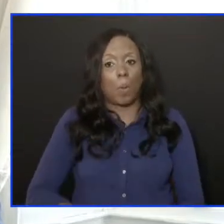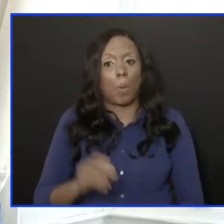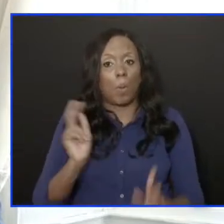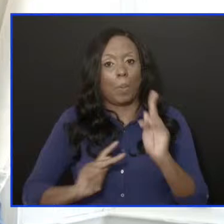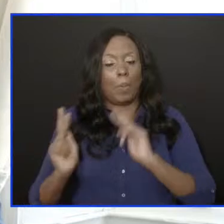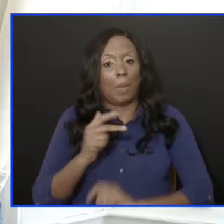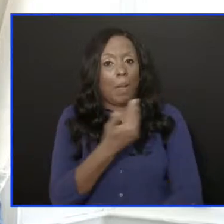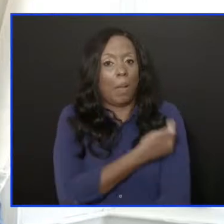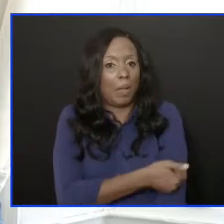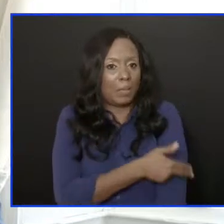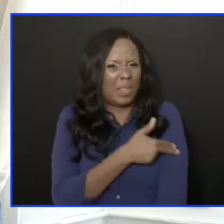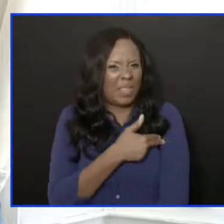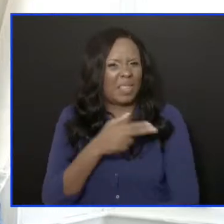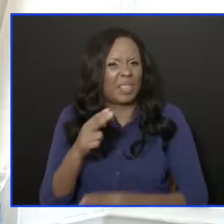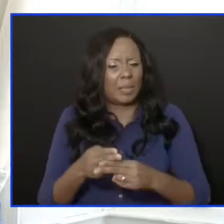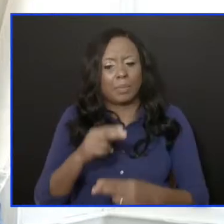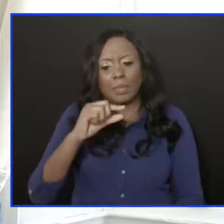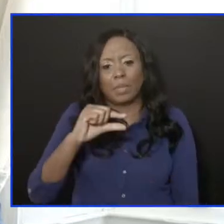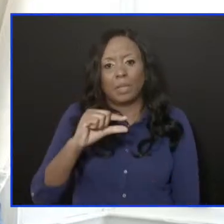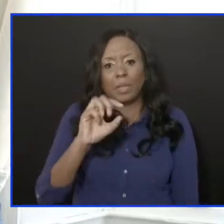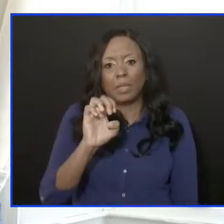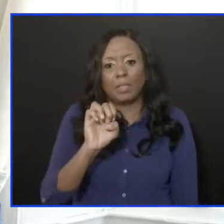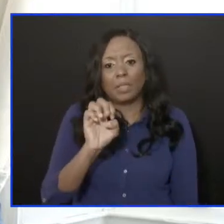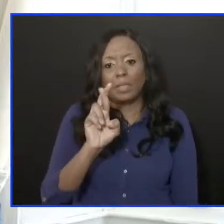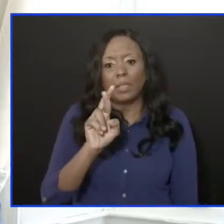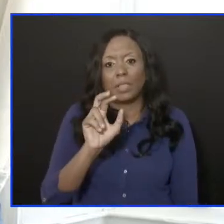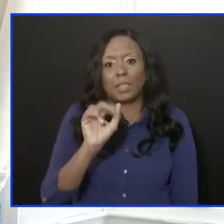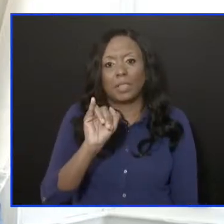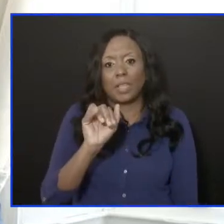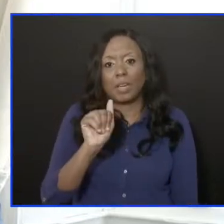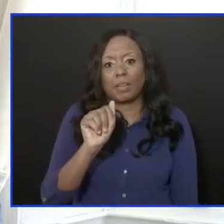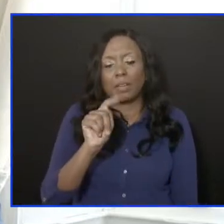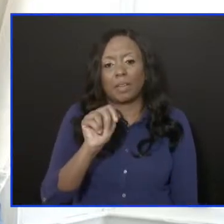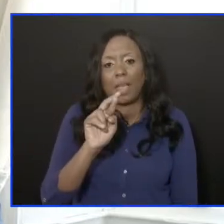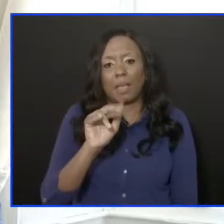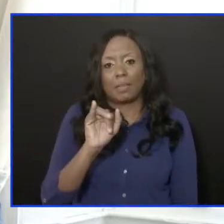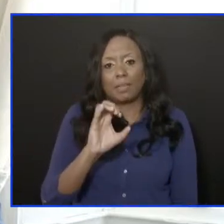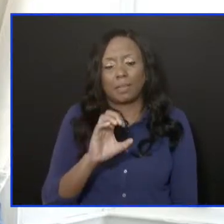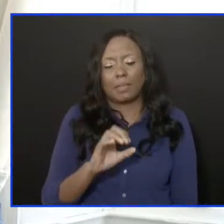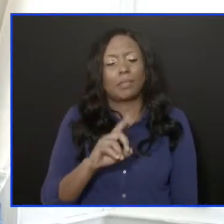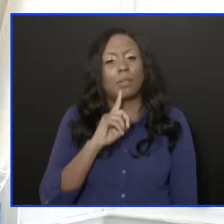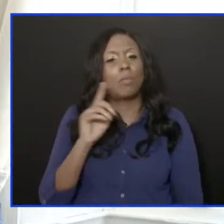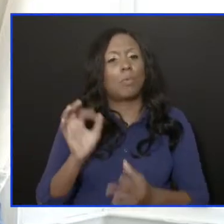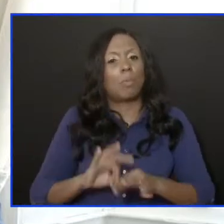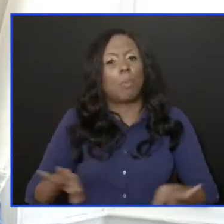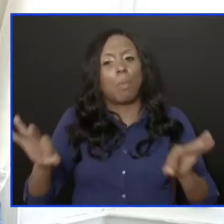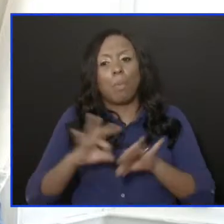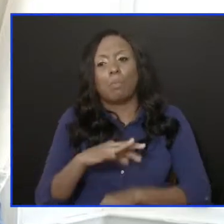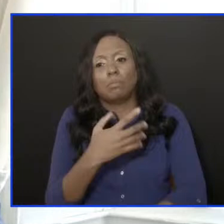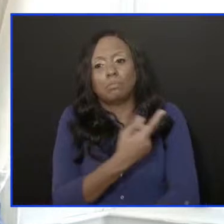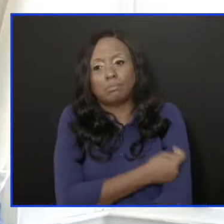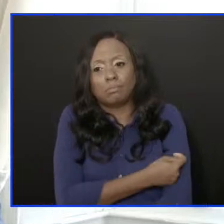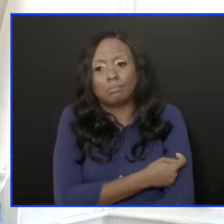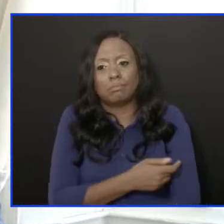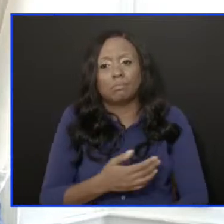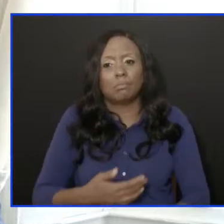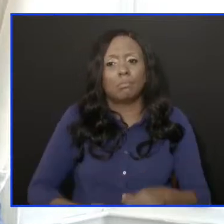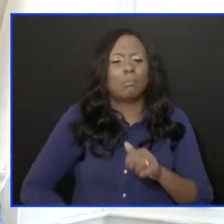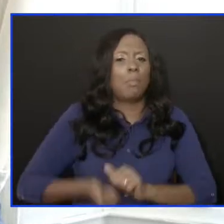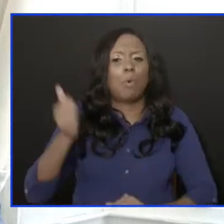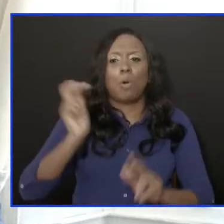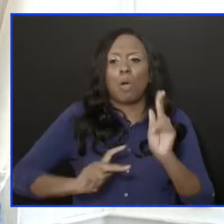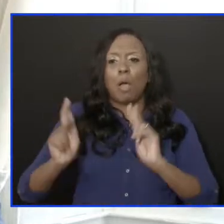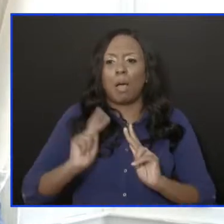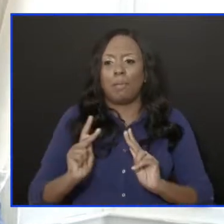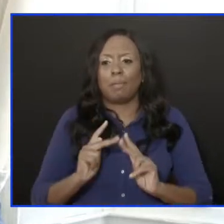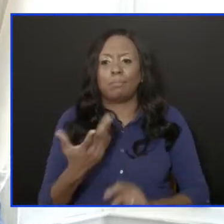testimony really for all of you listening today to the importance of vaccinations, given that the majority of almost all of those patients were